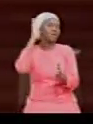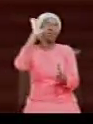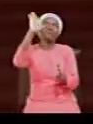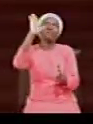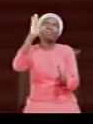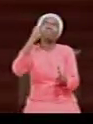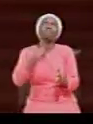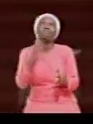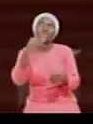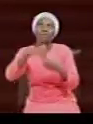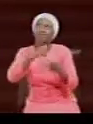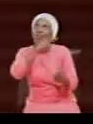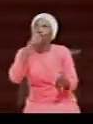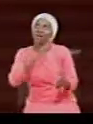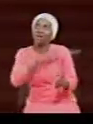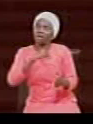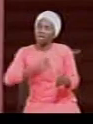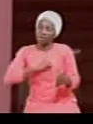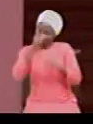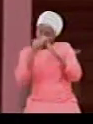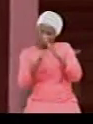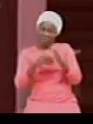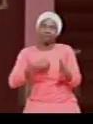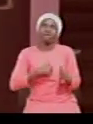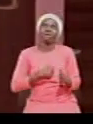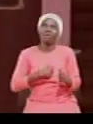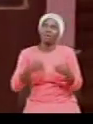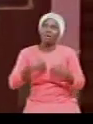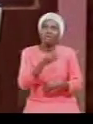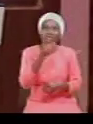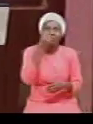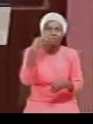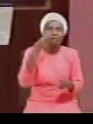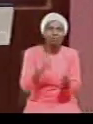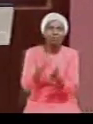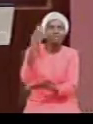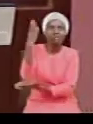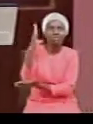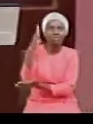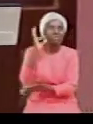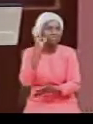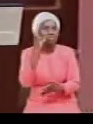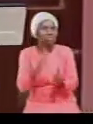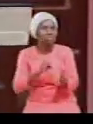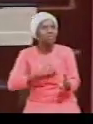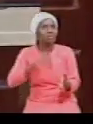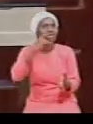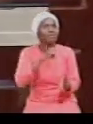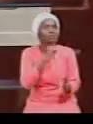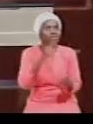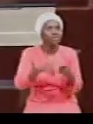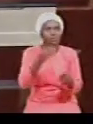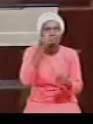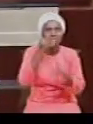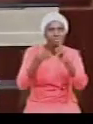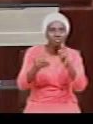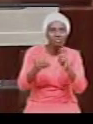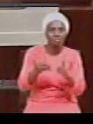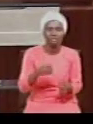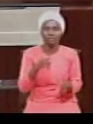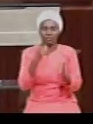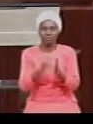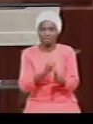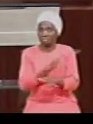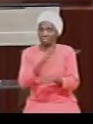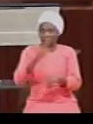hiding myself. Have you eaten of the tree of the fruit I told you not to eat? He didn't